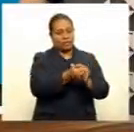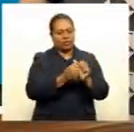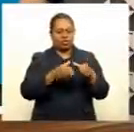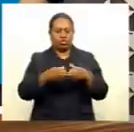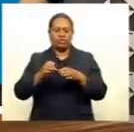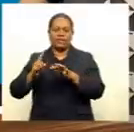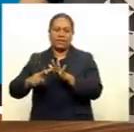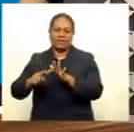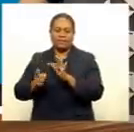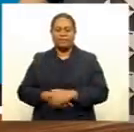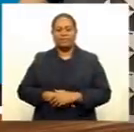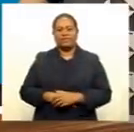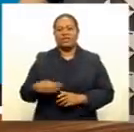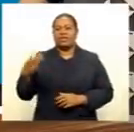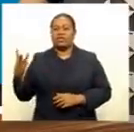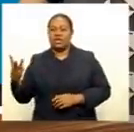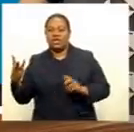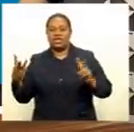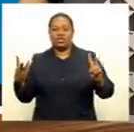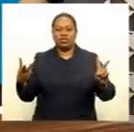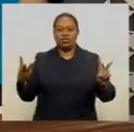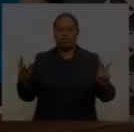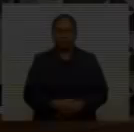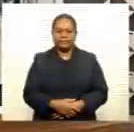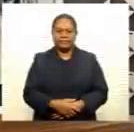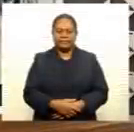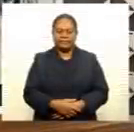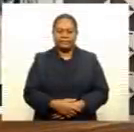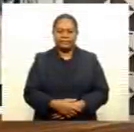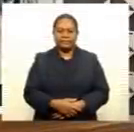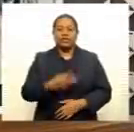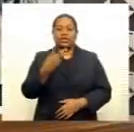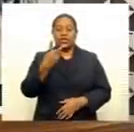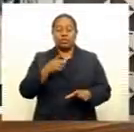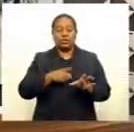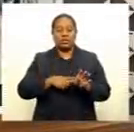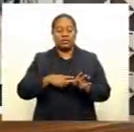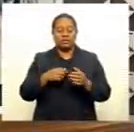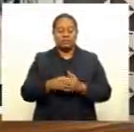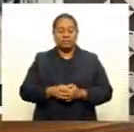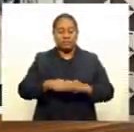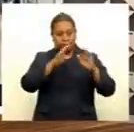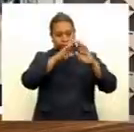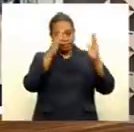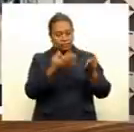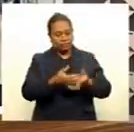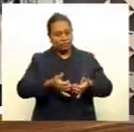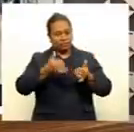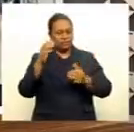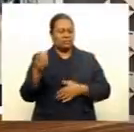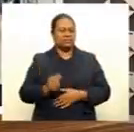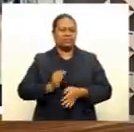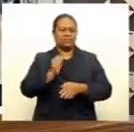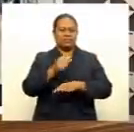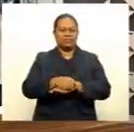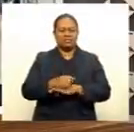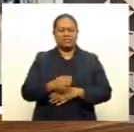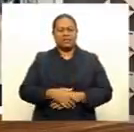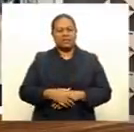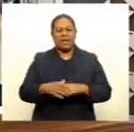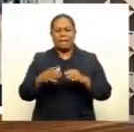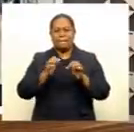a narrow 3-2 win against Poland this morning. 2 years after a traumatic World Cup defeat, the Black Caps are back